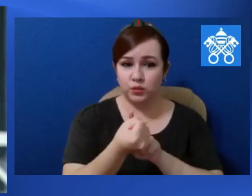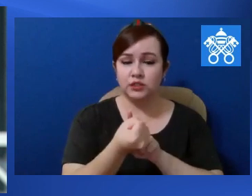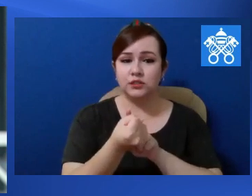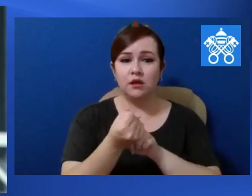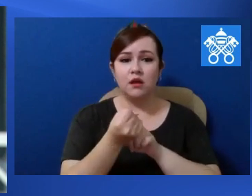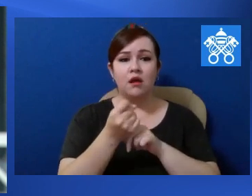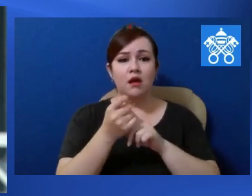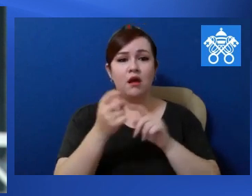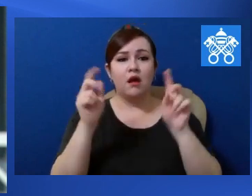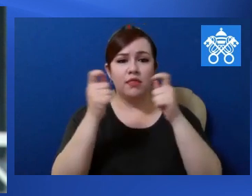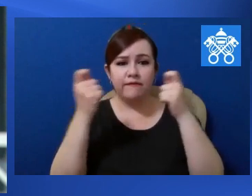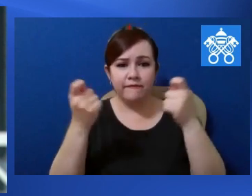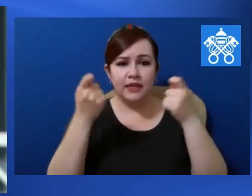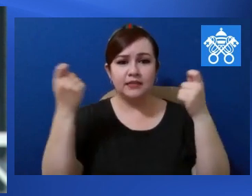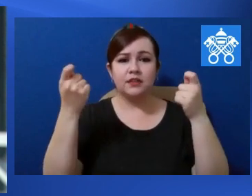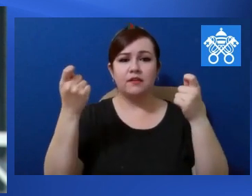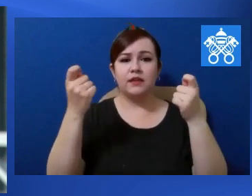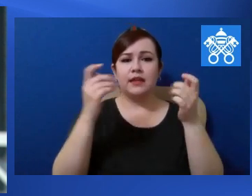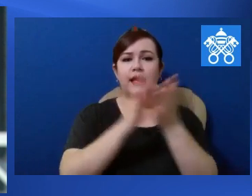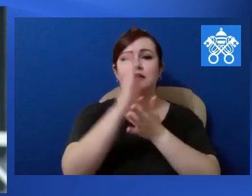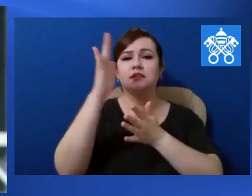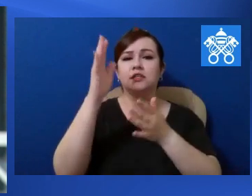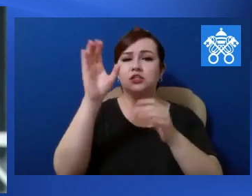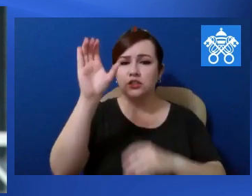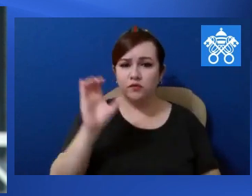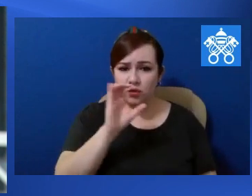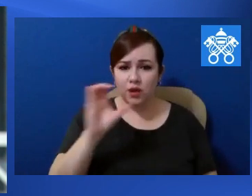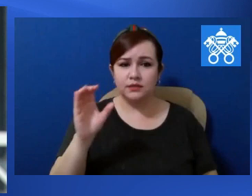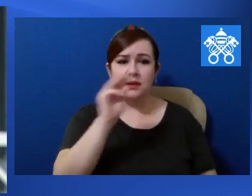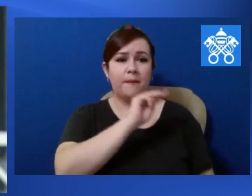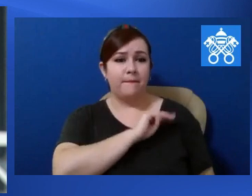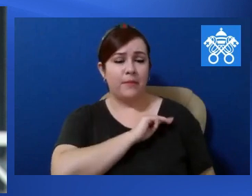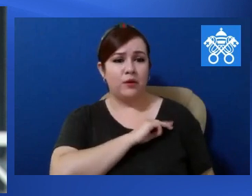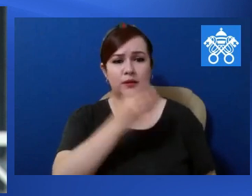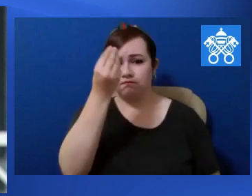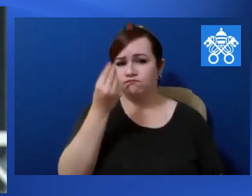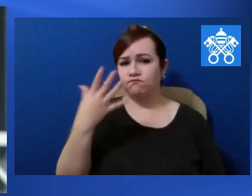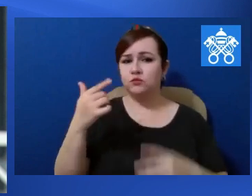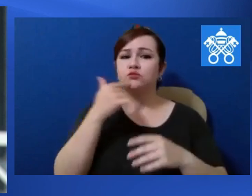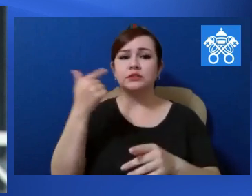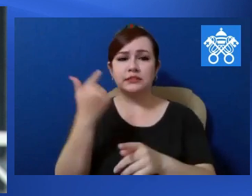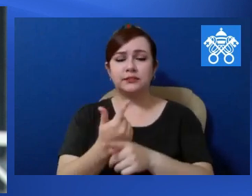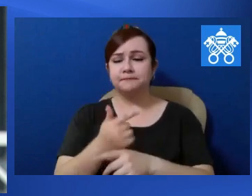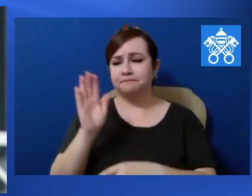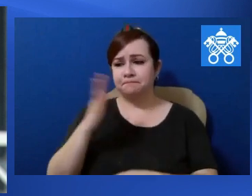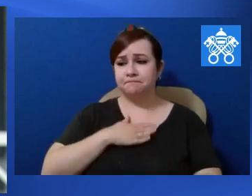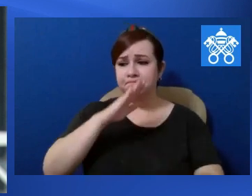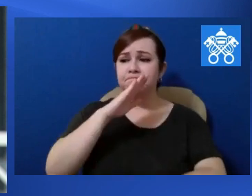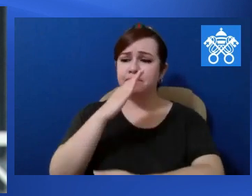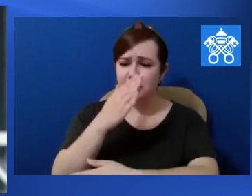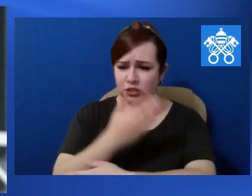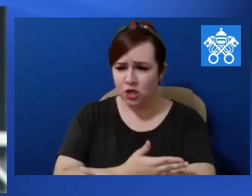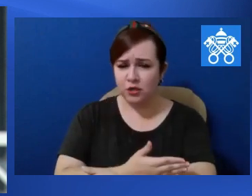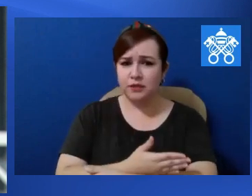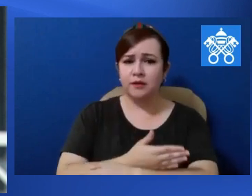extraordinary religious sister, Mary McKillop, foundress of the Sisters of St. Joseph of